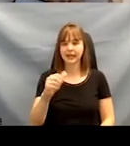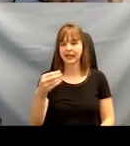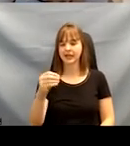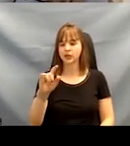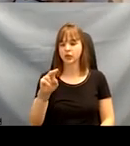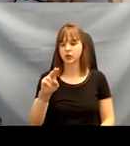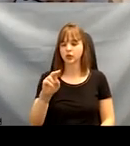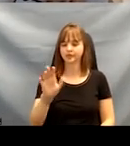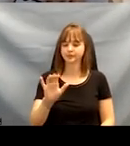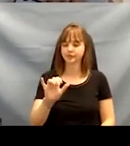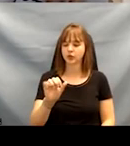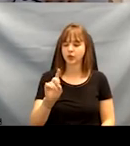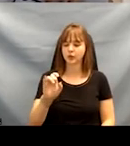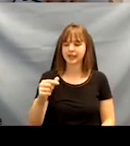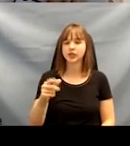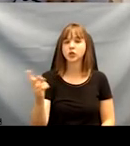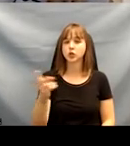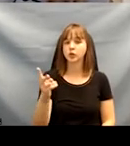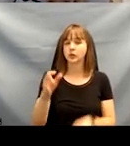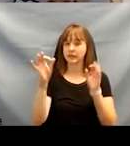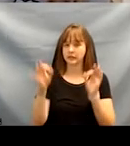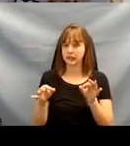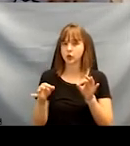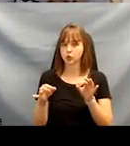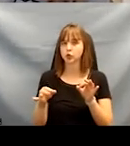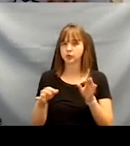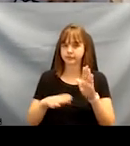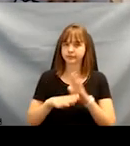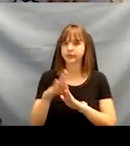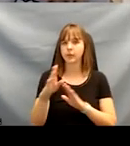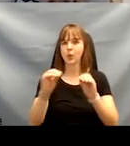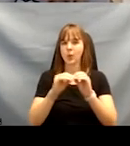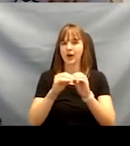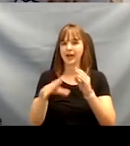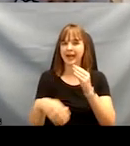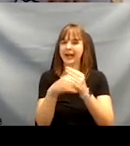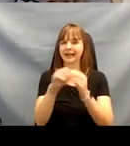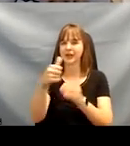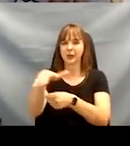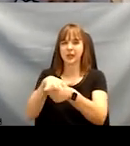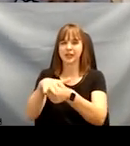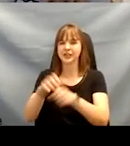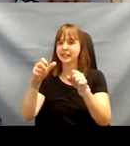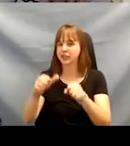So can you talk a little bit from your perspective about how you approached the whole concept of scaling?